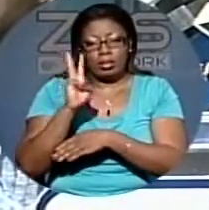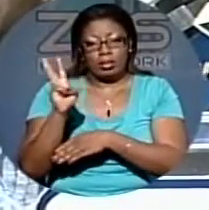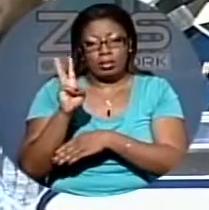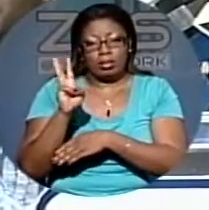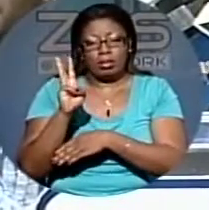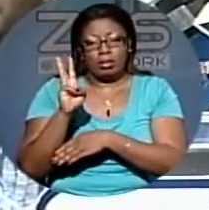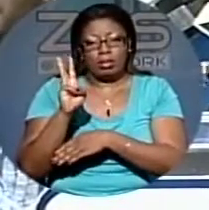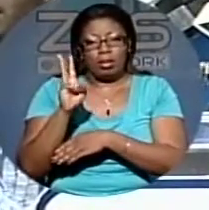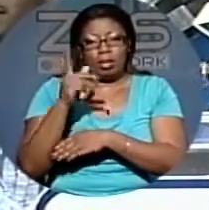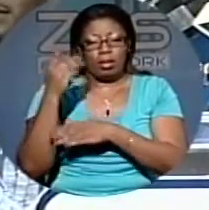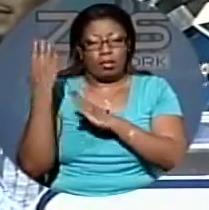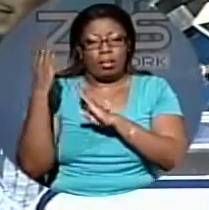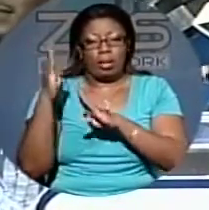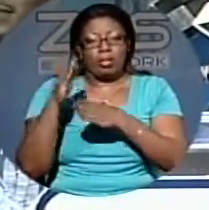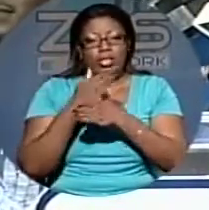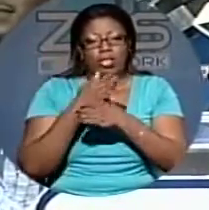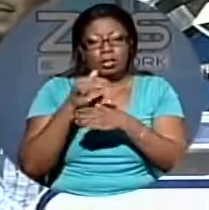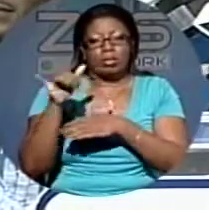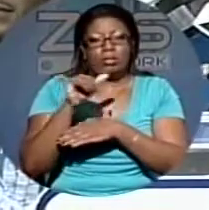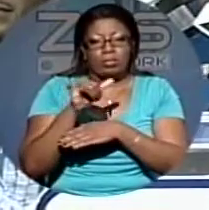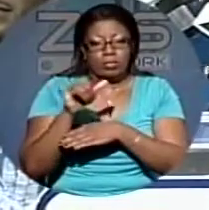Providence share in this dilemma.